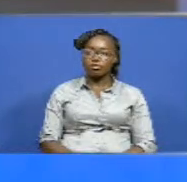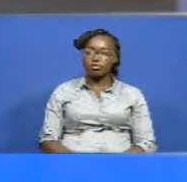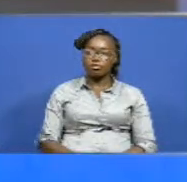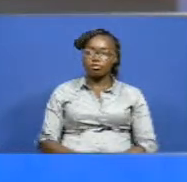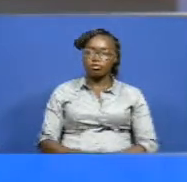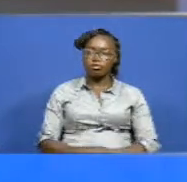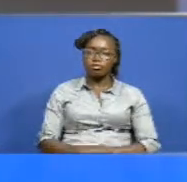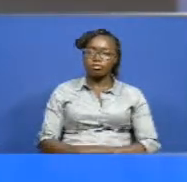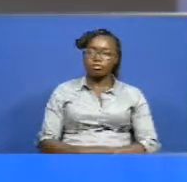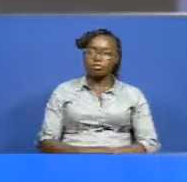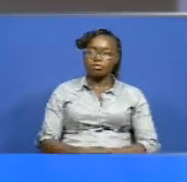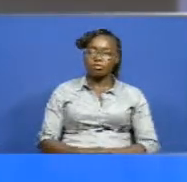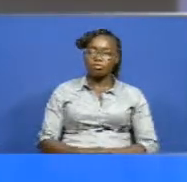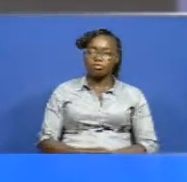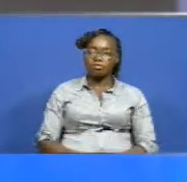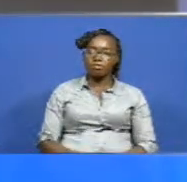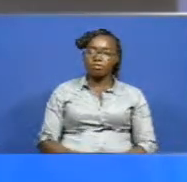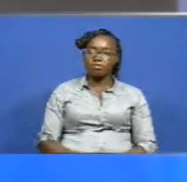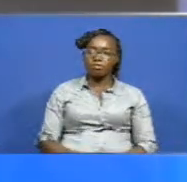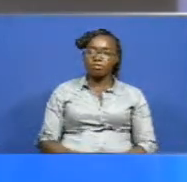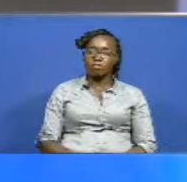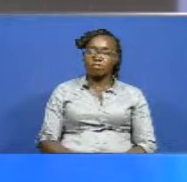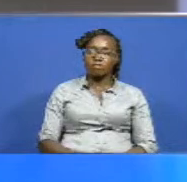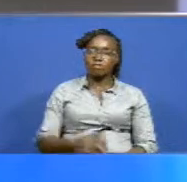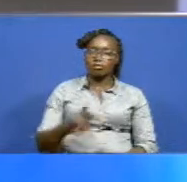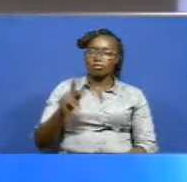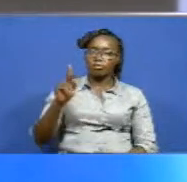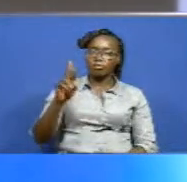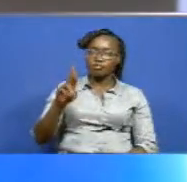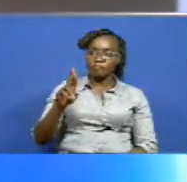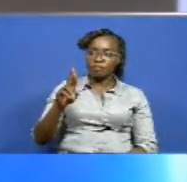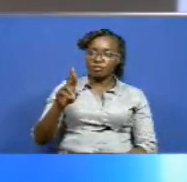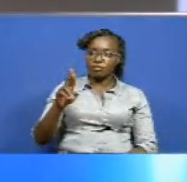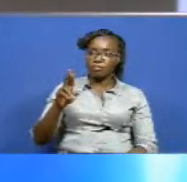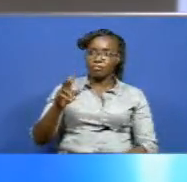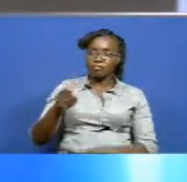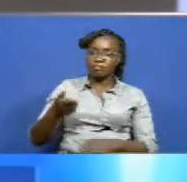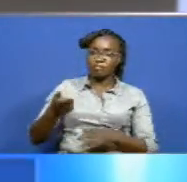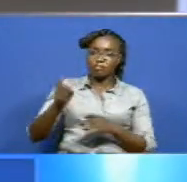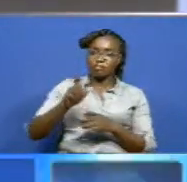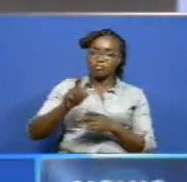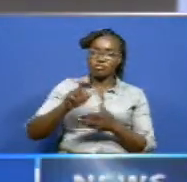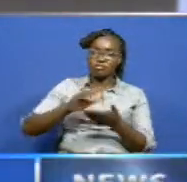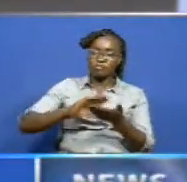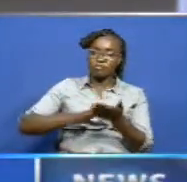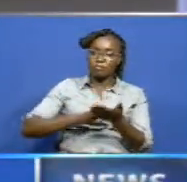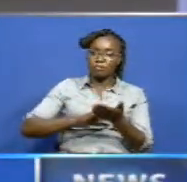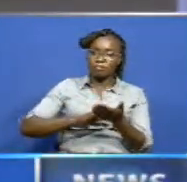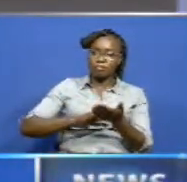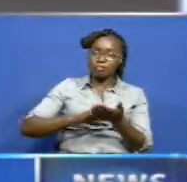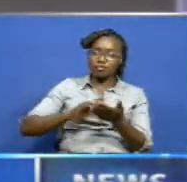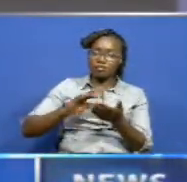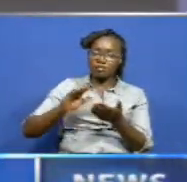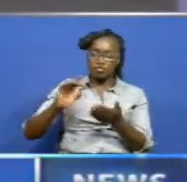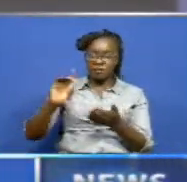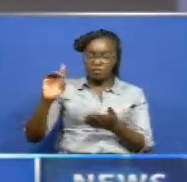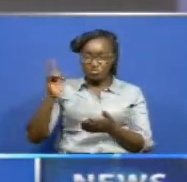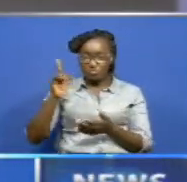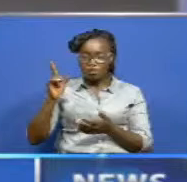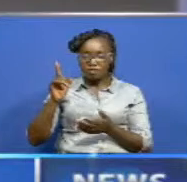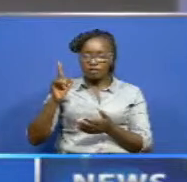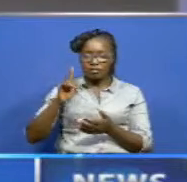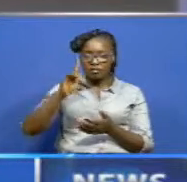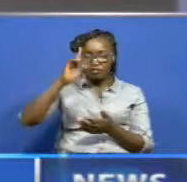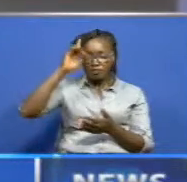The Kenya Railways plans to add a freight train on the Nairobi-Nanyuki railway line next week to help